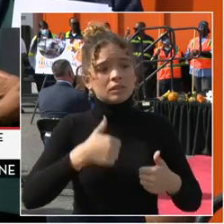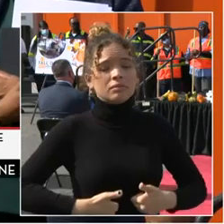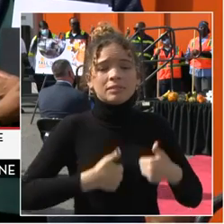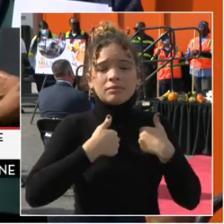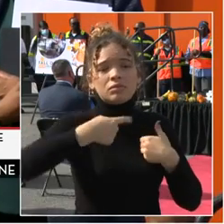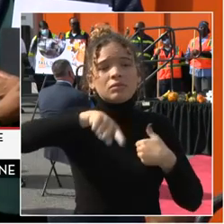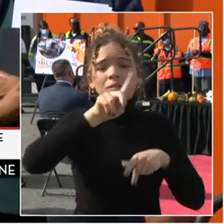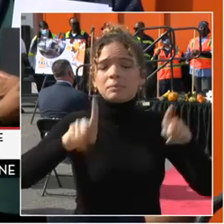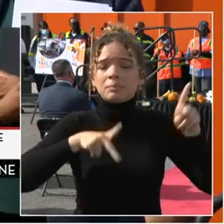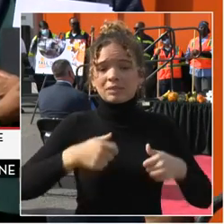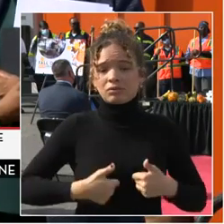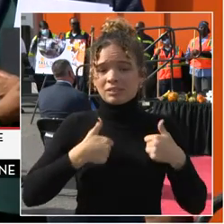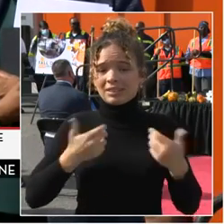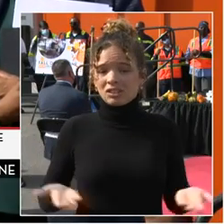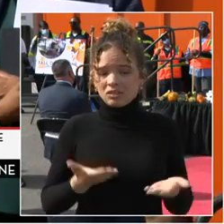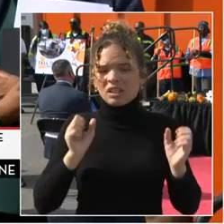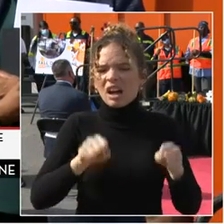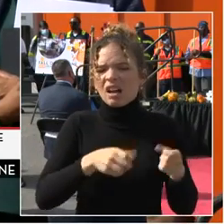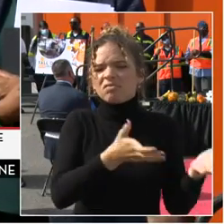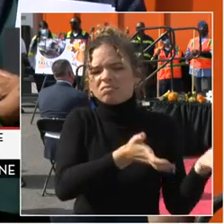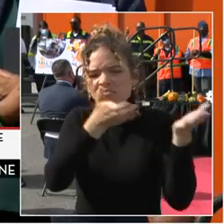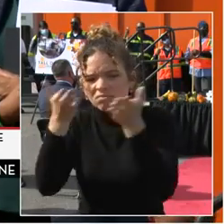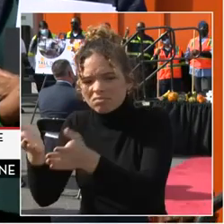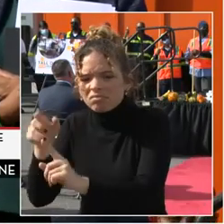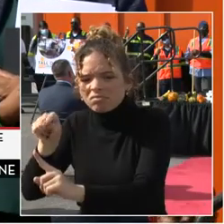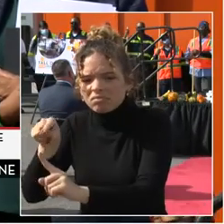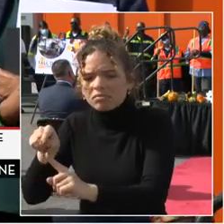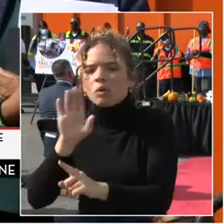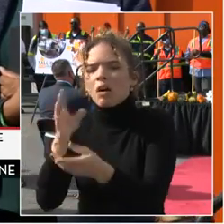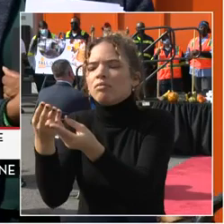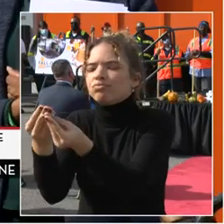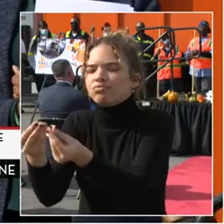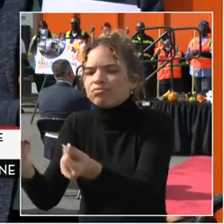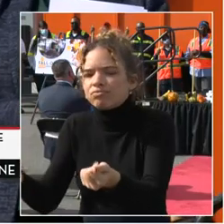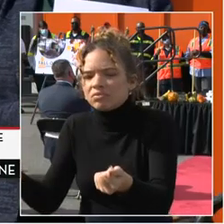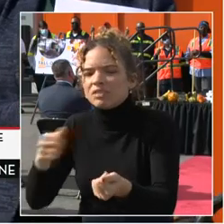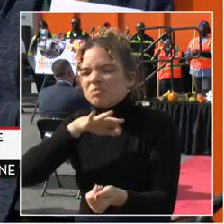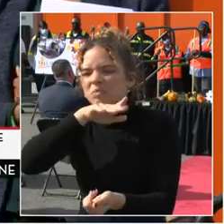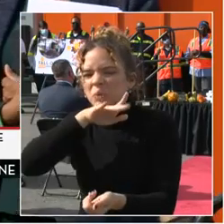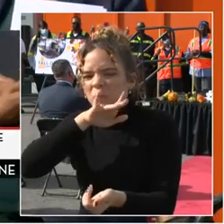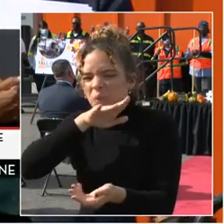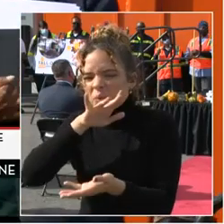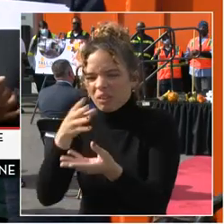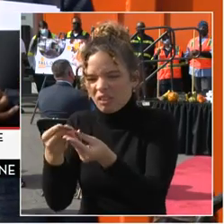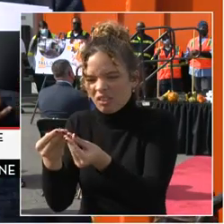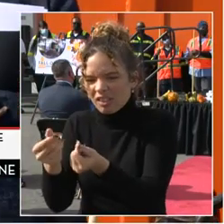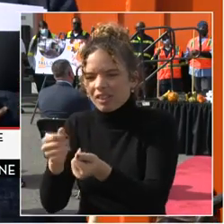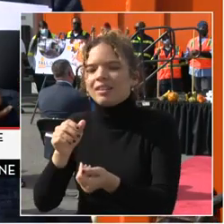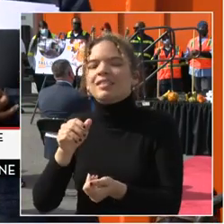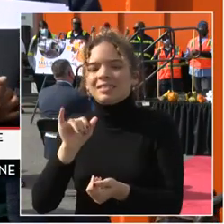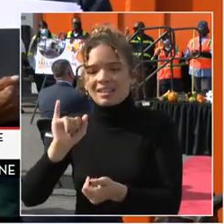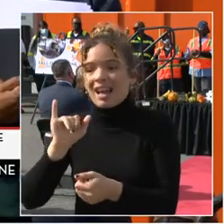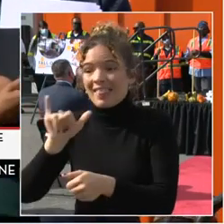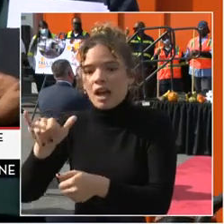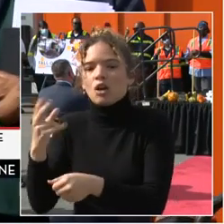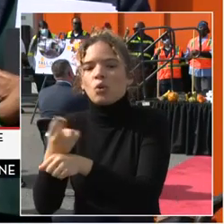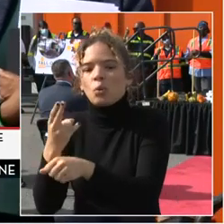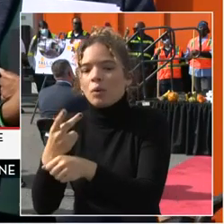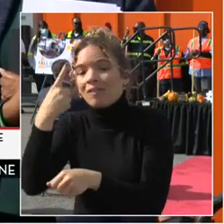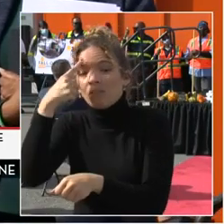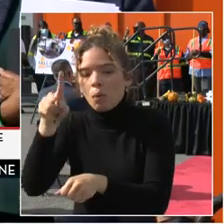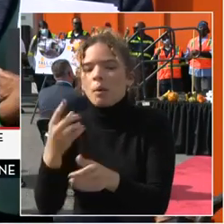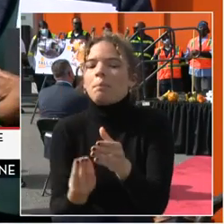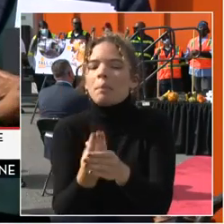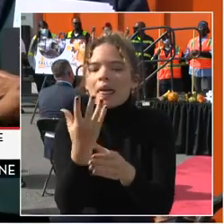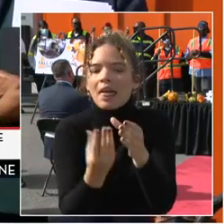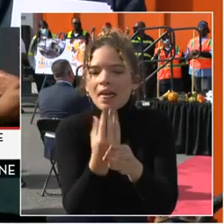as fertilizer to help grow plants for food. As Mayor Bowser said earlier, residents can find